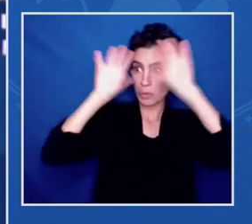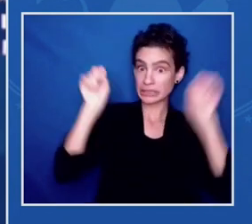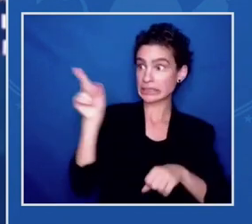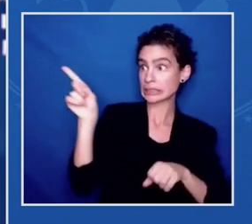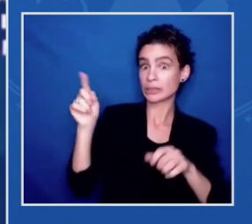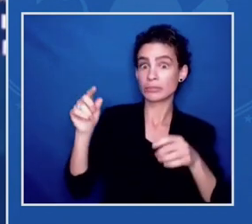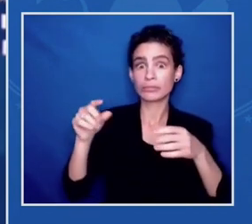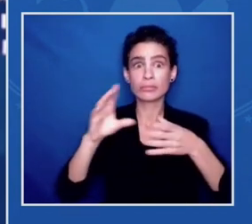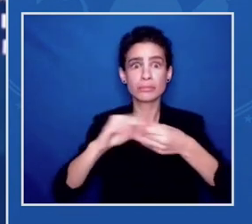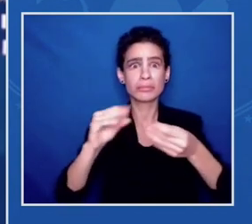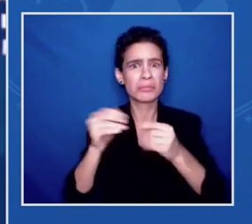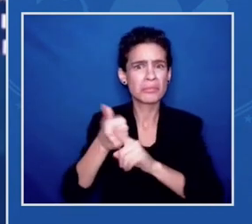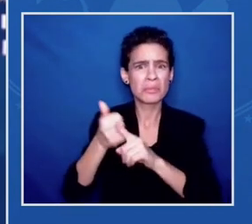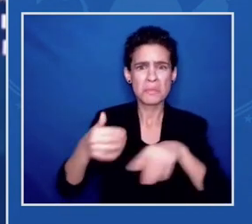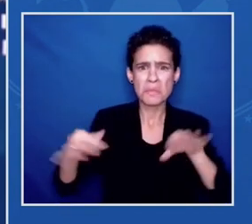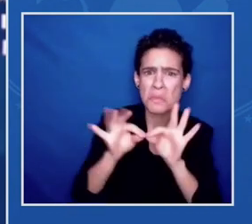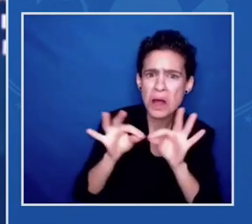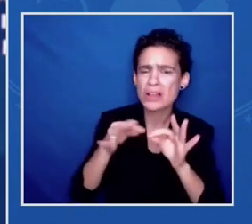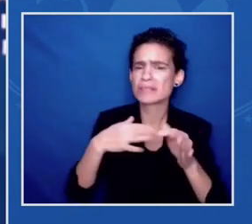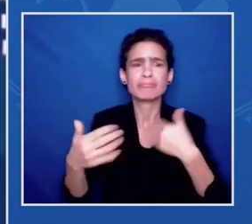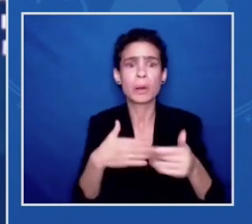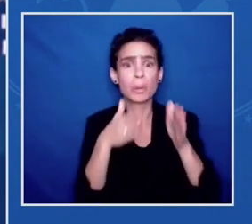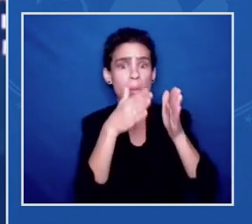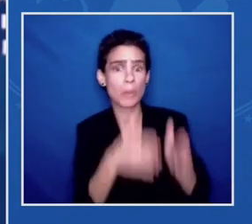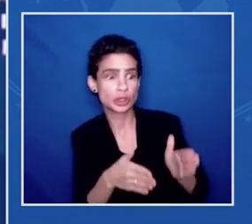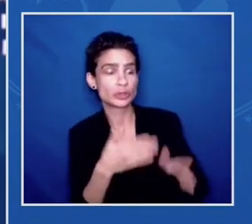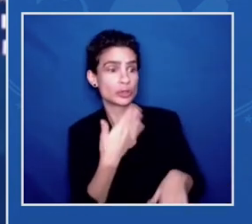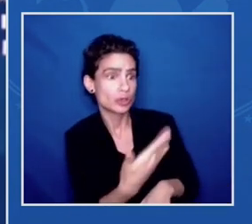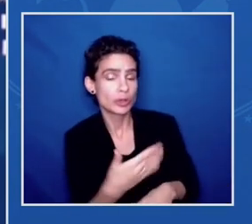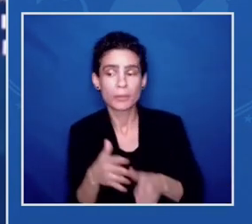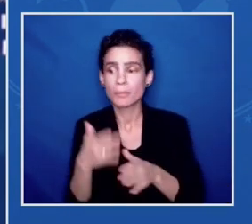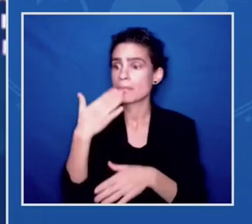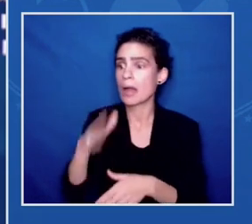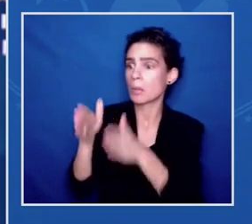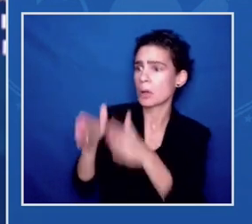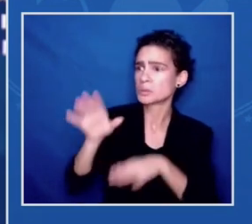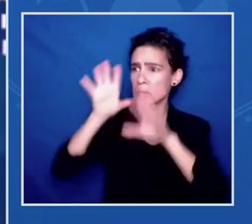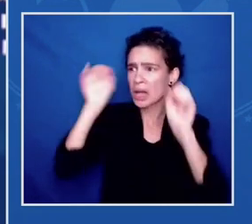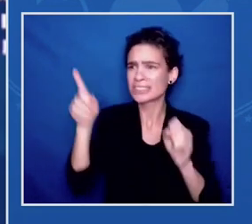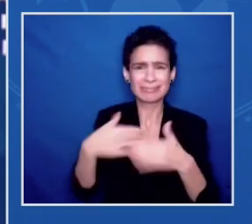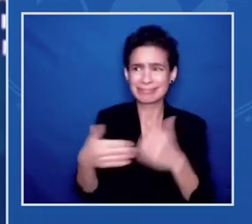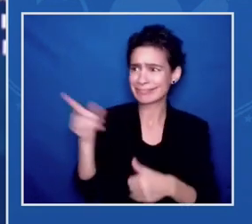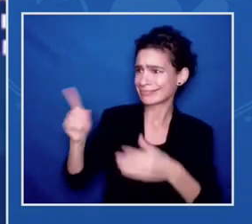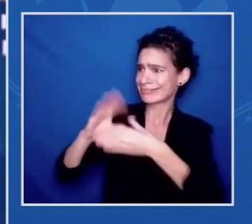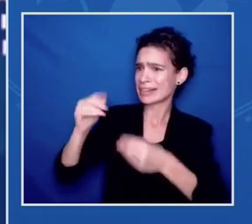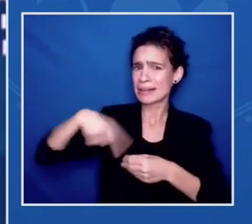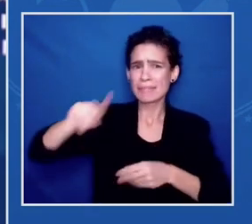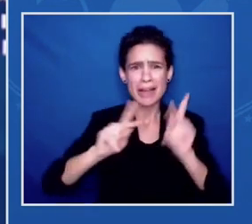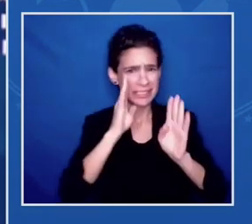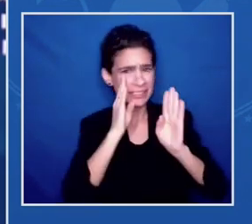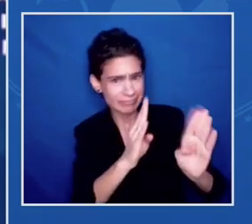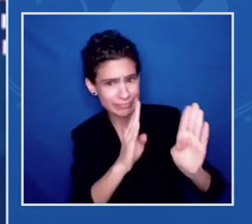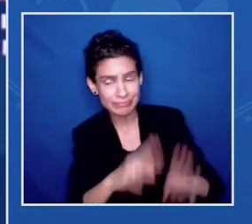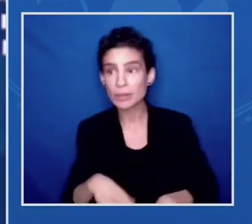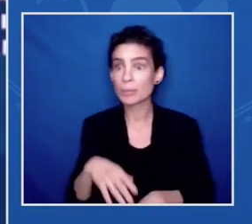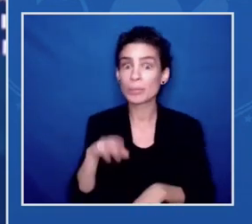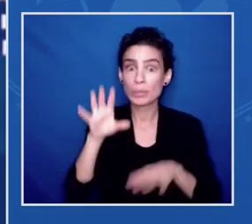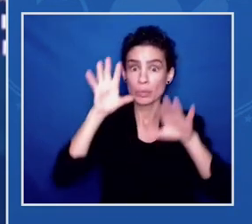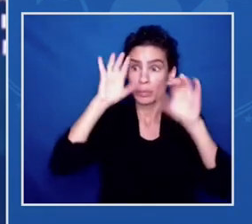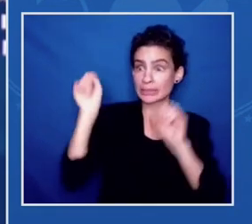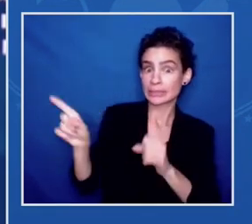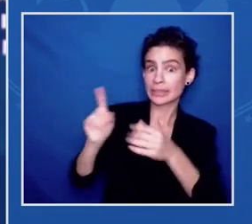matter, no matter how good or bad that president is. At their best, the words of